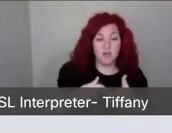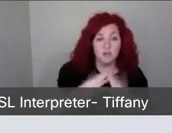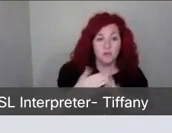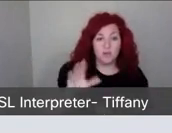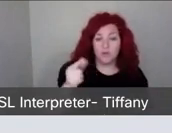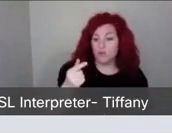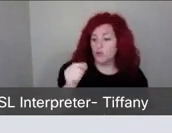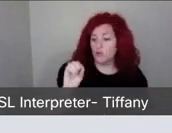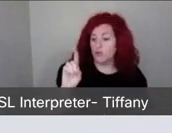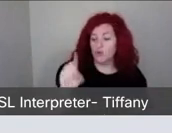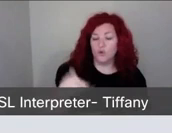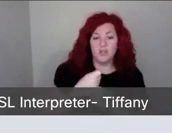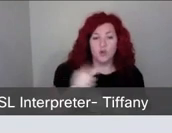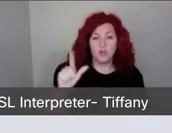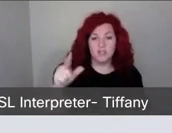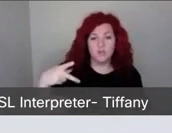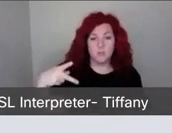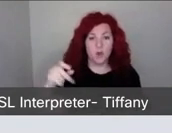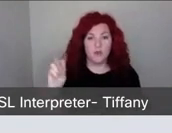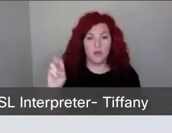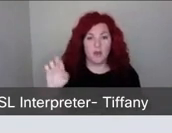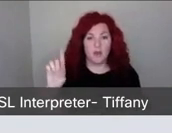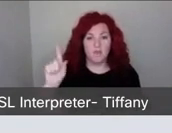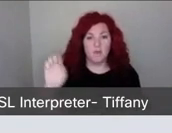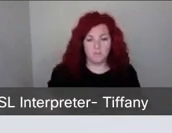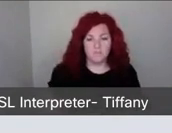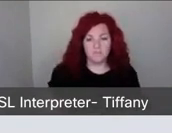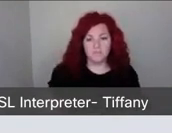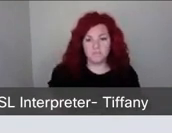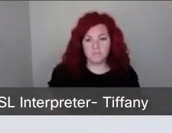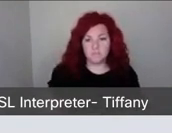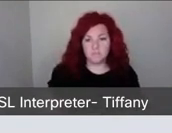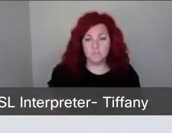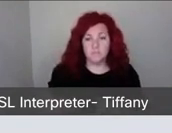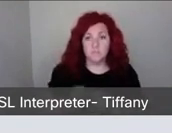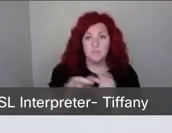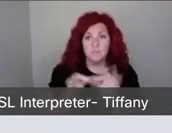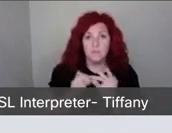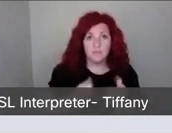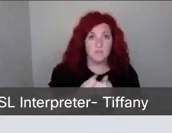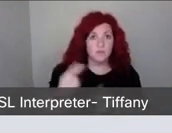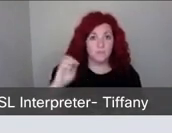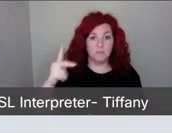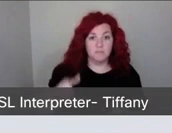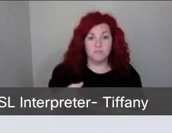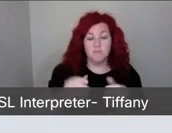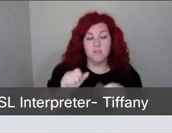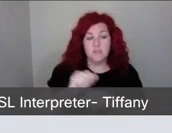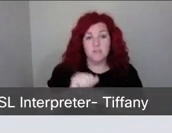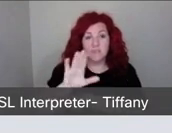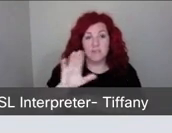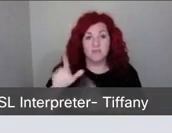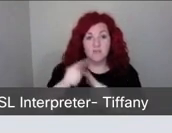Litchfield Park, and Avondale. I would also like to mention I support the map submitted by Latino Coalition for